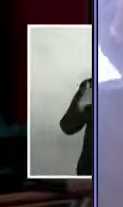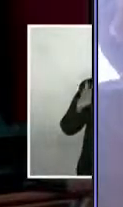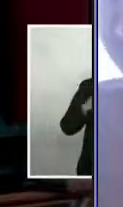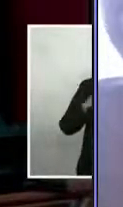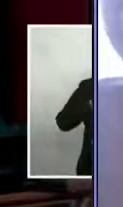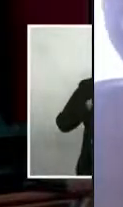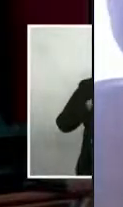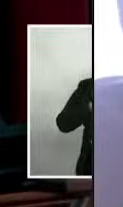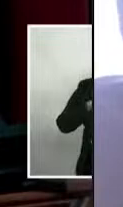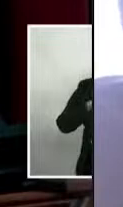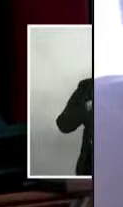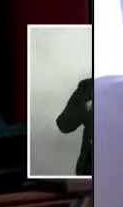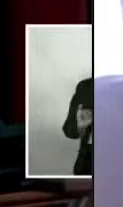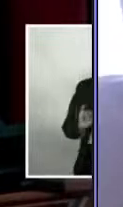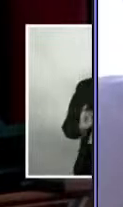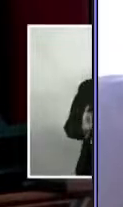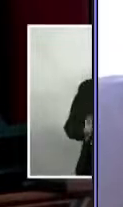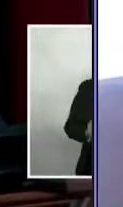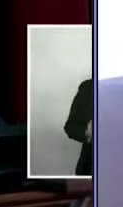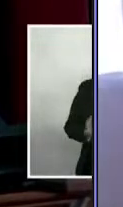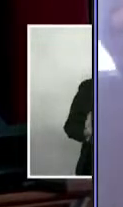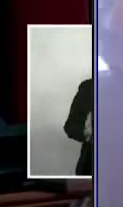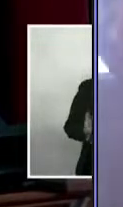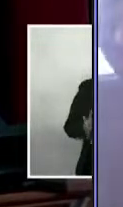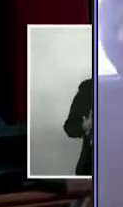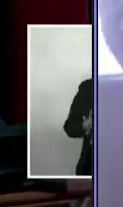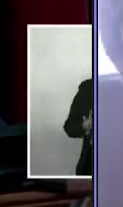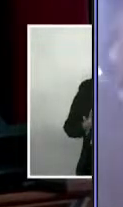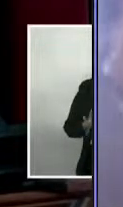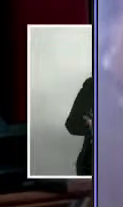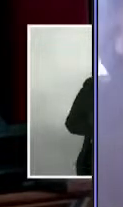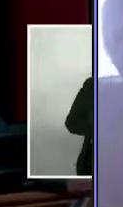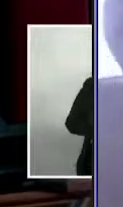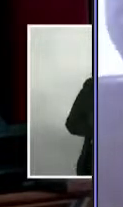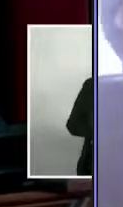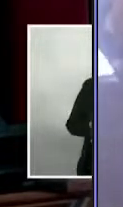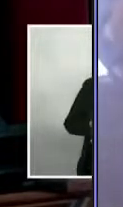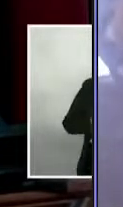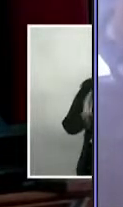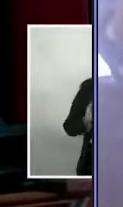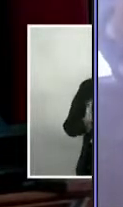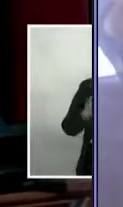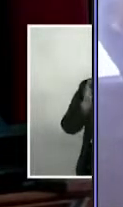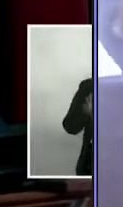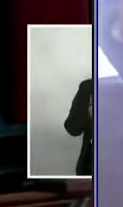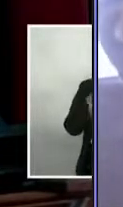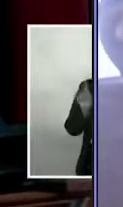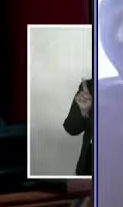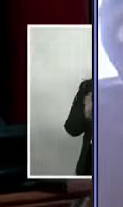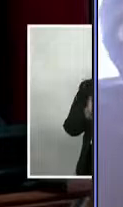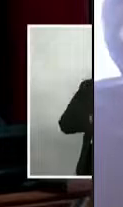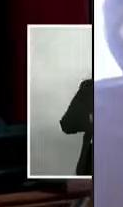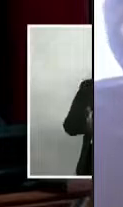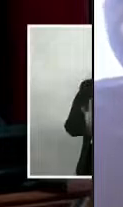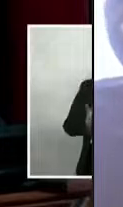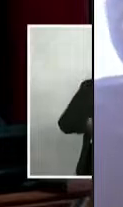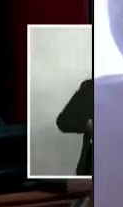kwama-critical post kuwona wonke ama-department, kakhulukazi ngisho e-ofisini lika-premier.